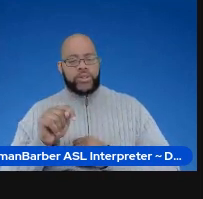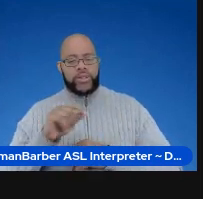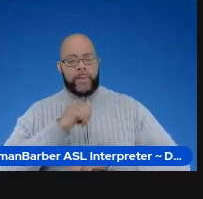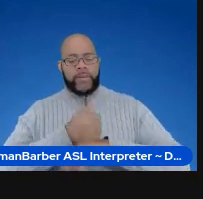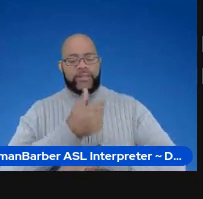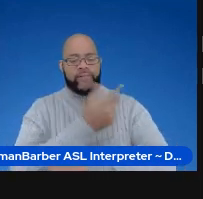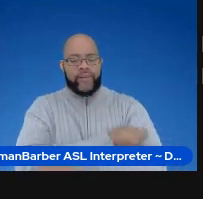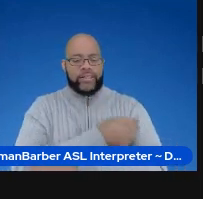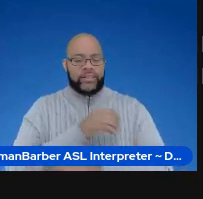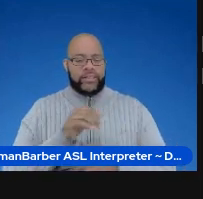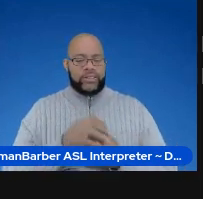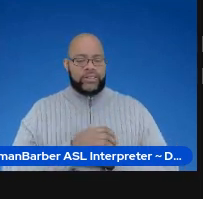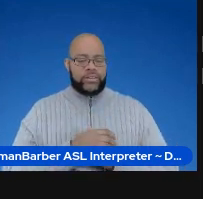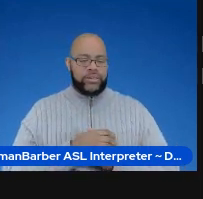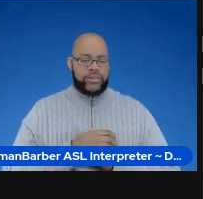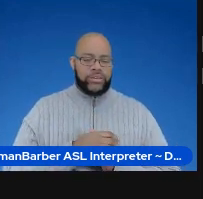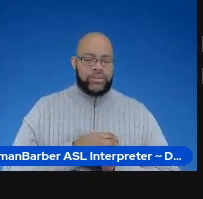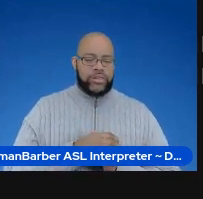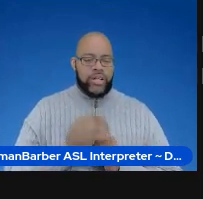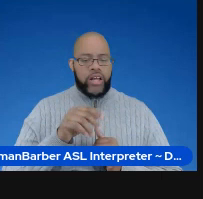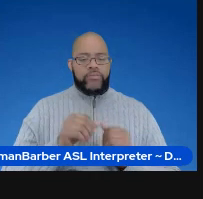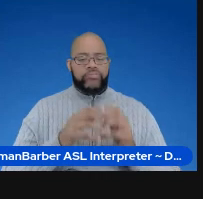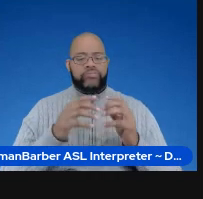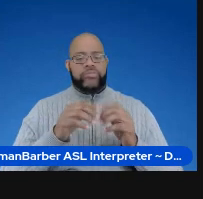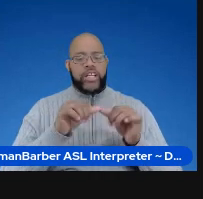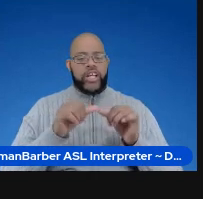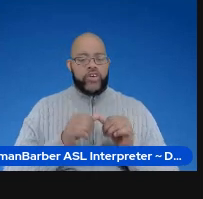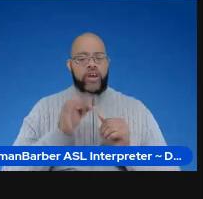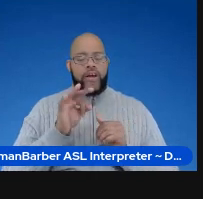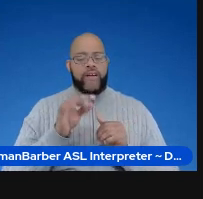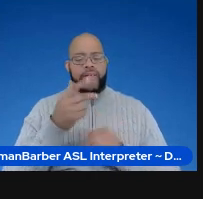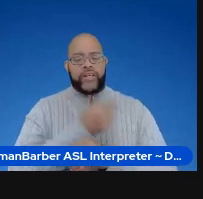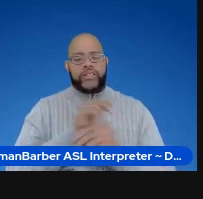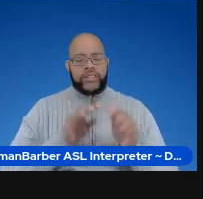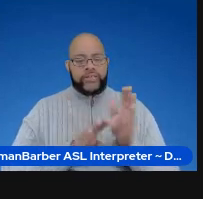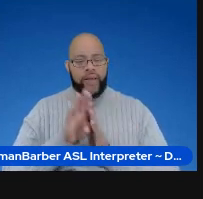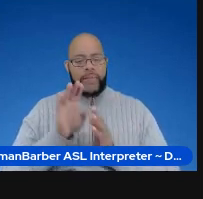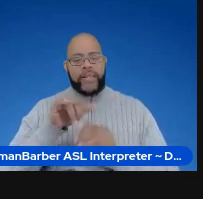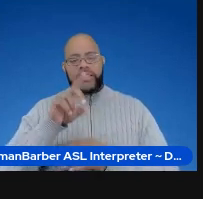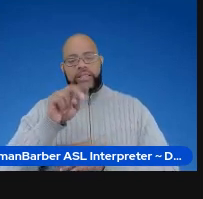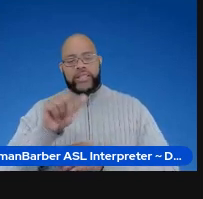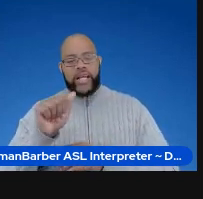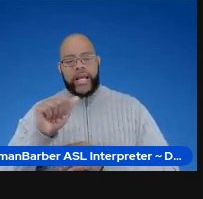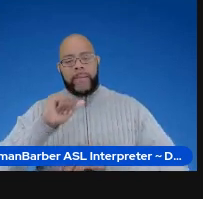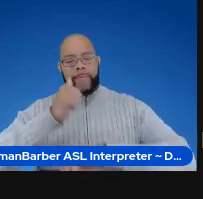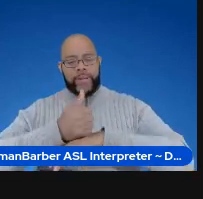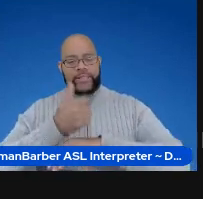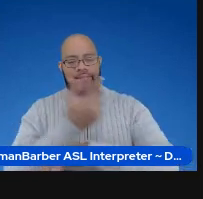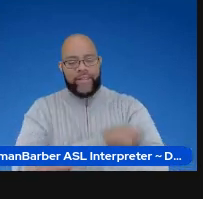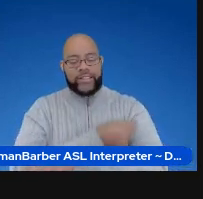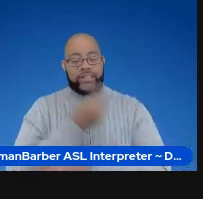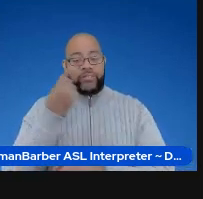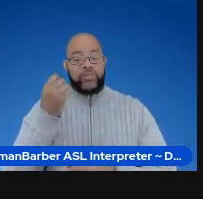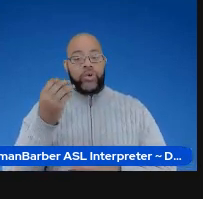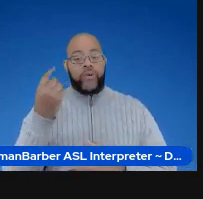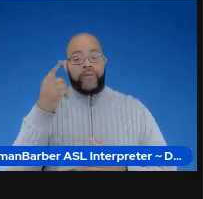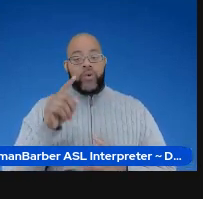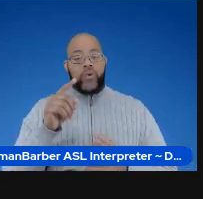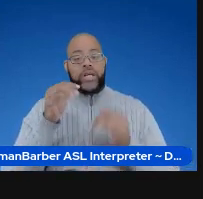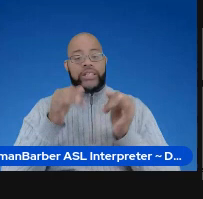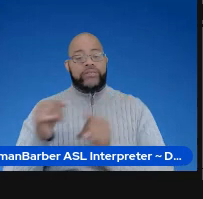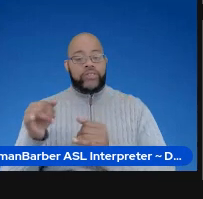an emerging area of vaccine development, which is the DNA based vaccine. So for individuals